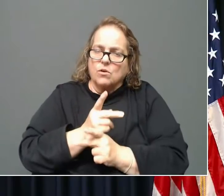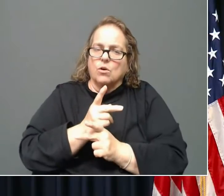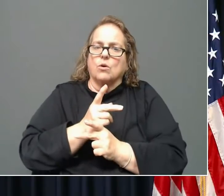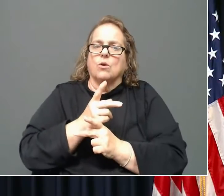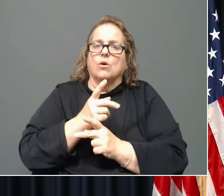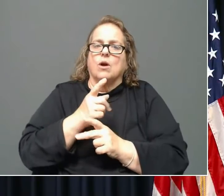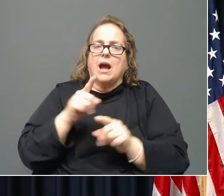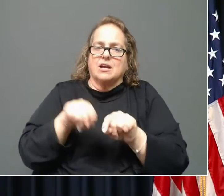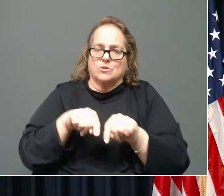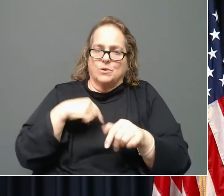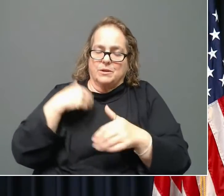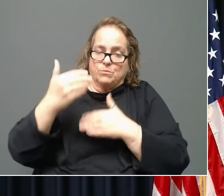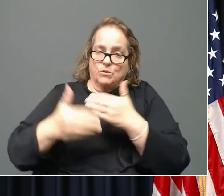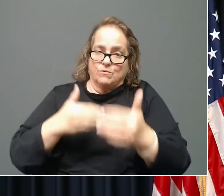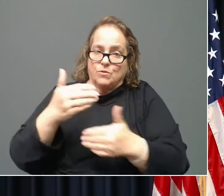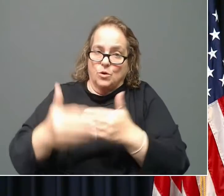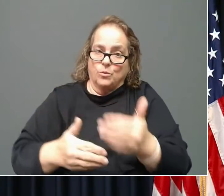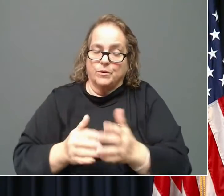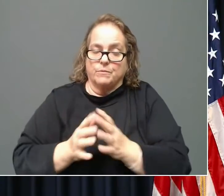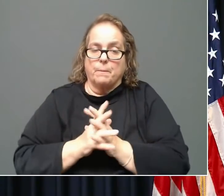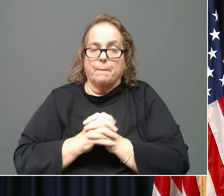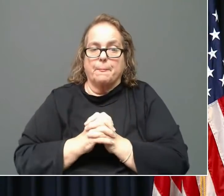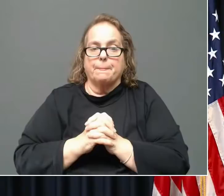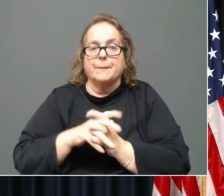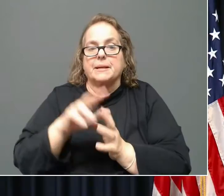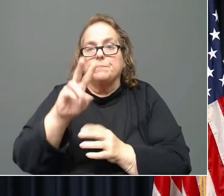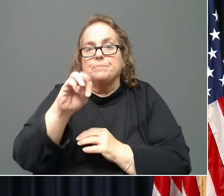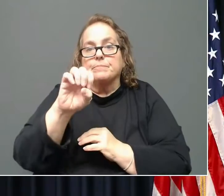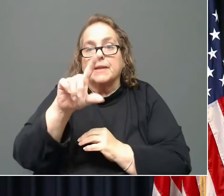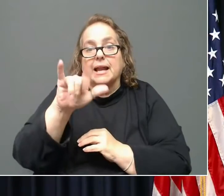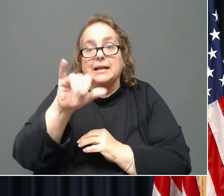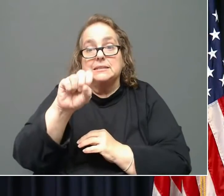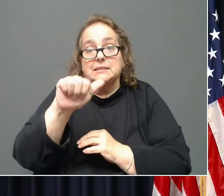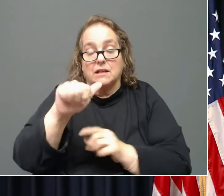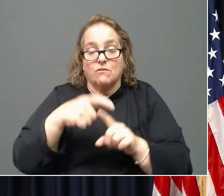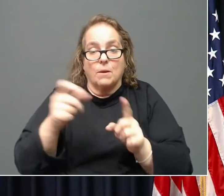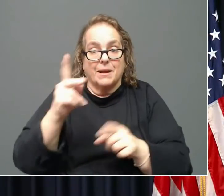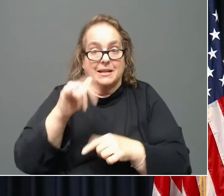forward. Melissa Patrick from Kentucky Health News.